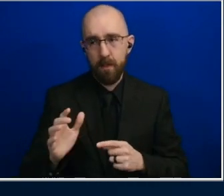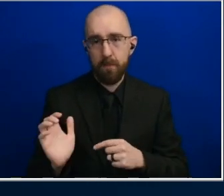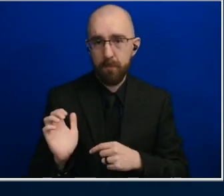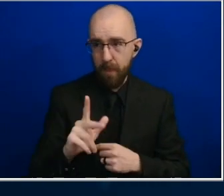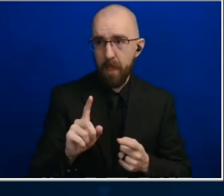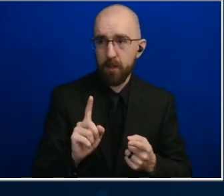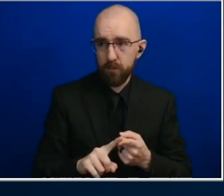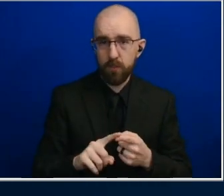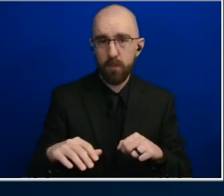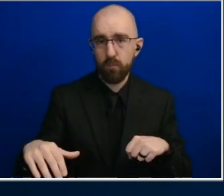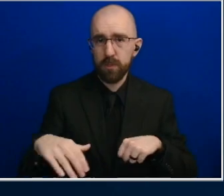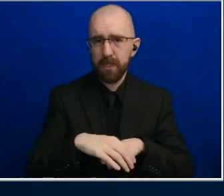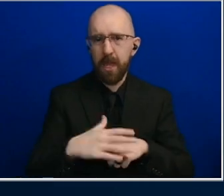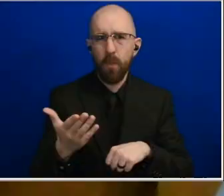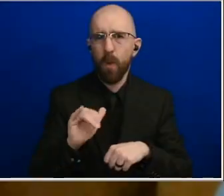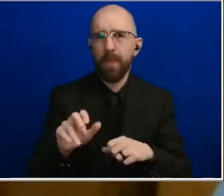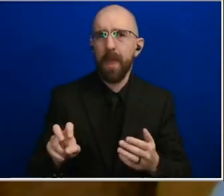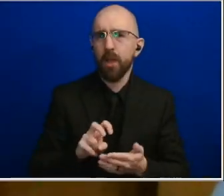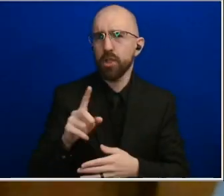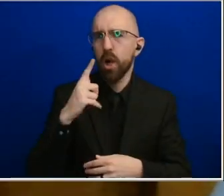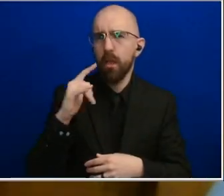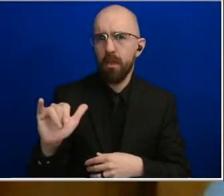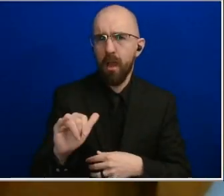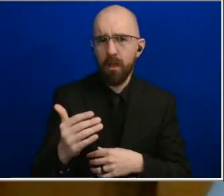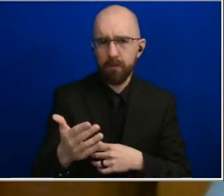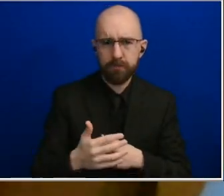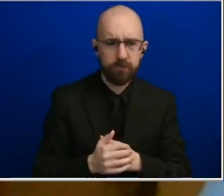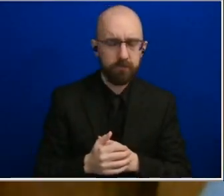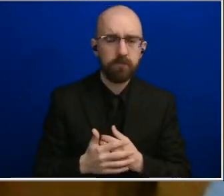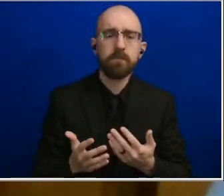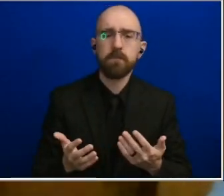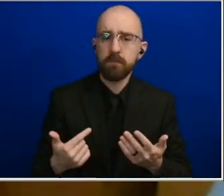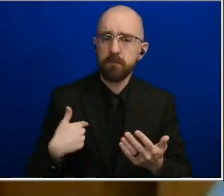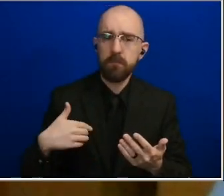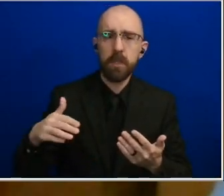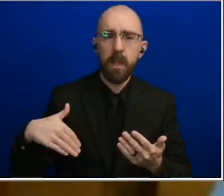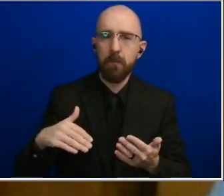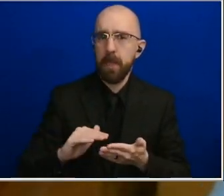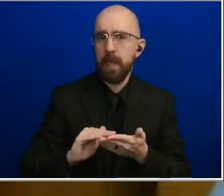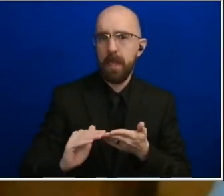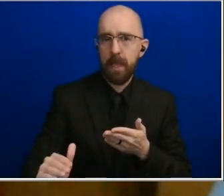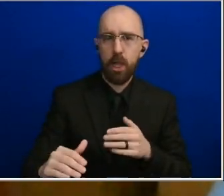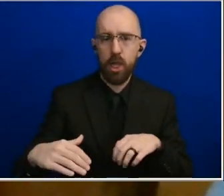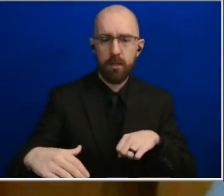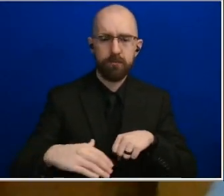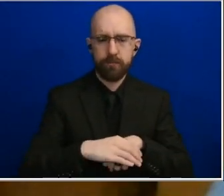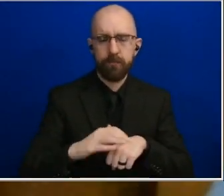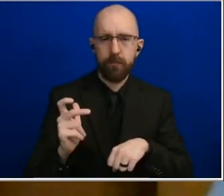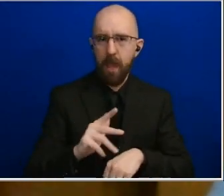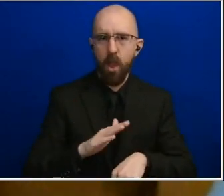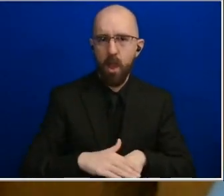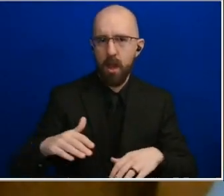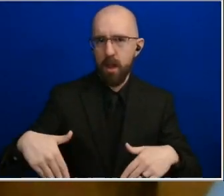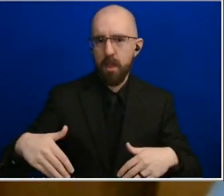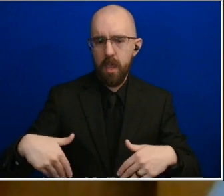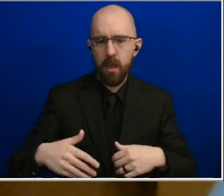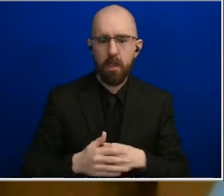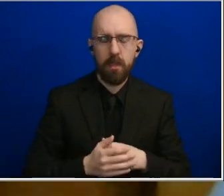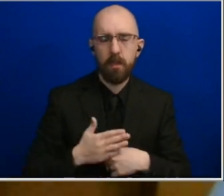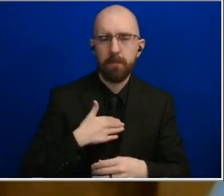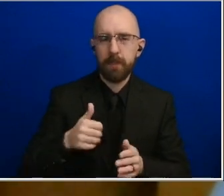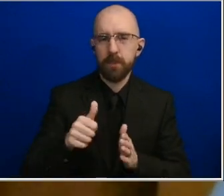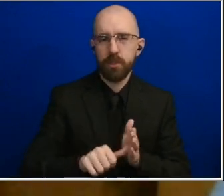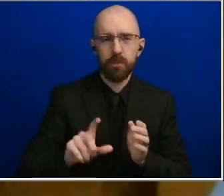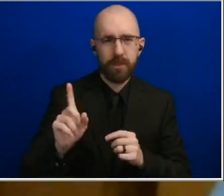What has that journey been like? I haven't been cleared to go back to the prosthetics yet. My surgery has only been